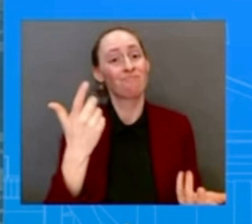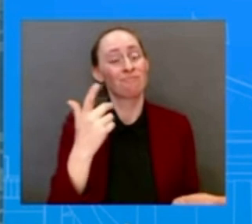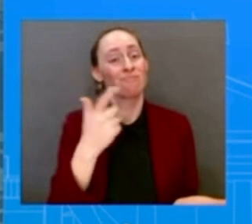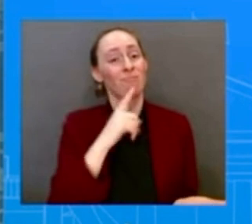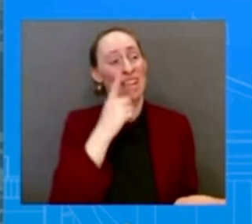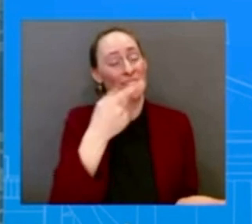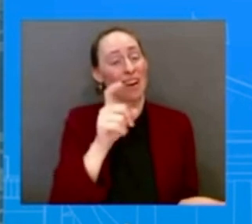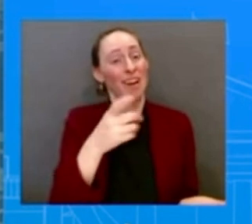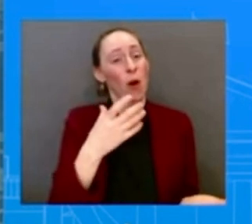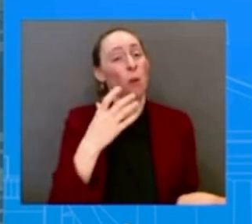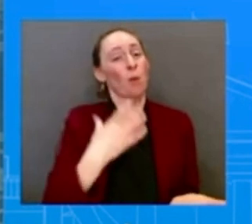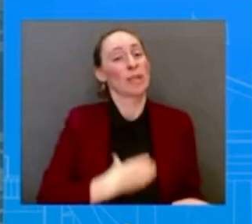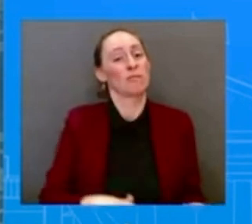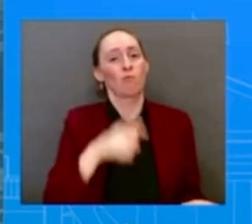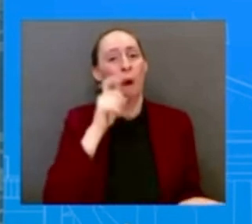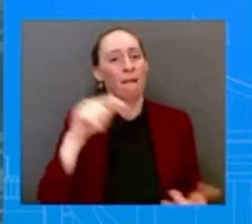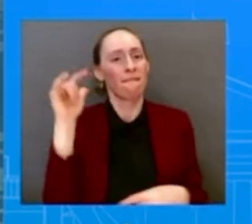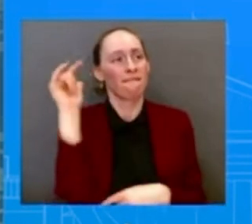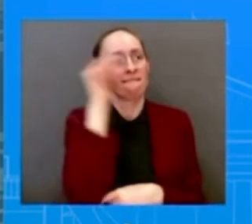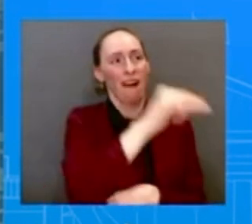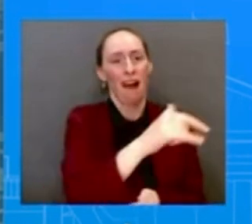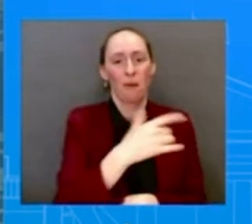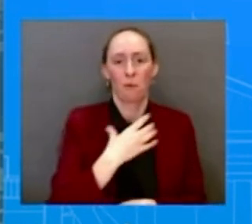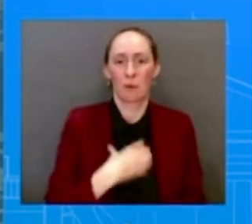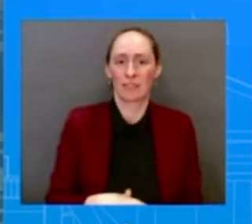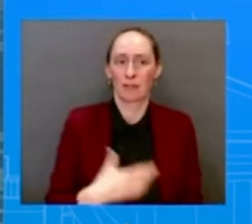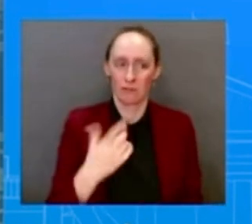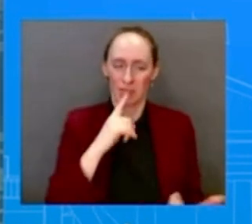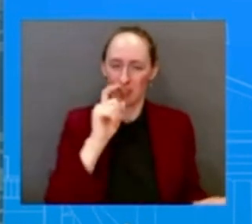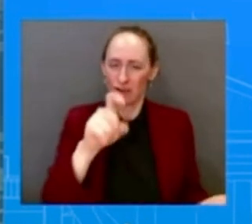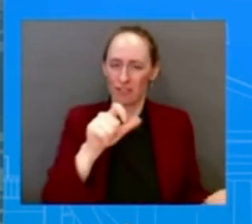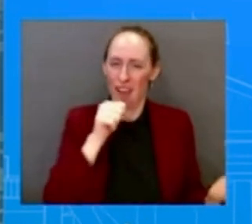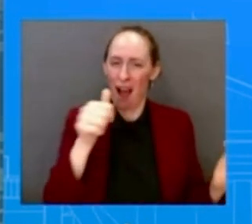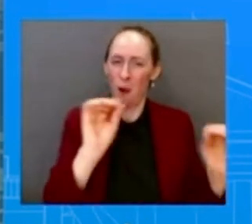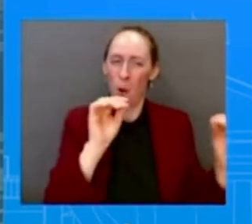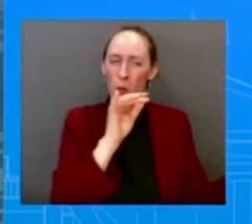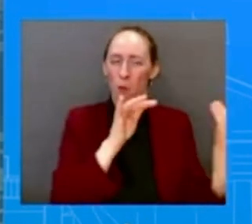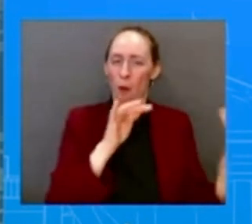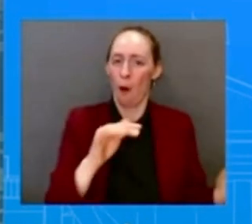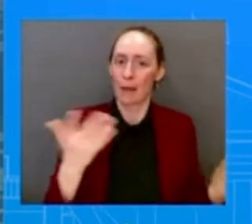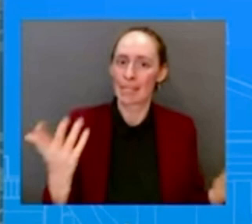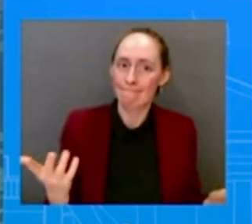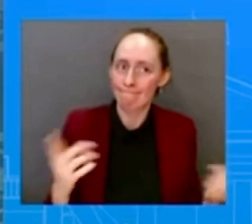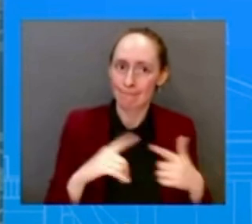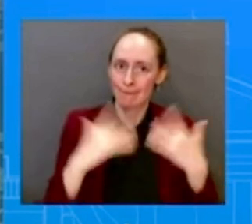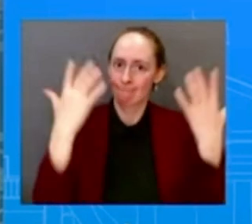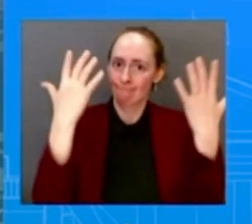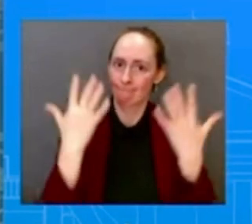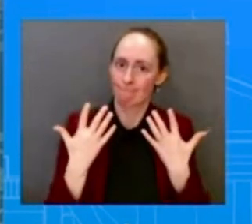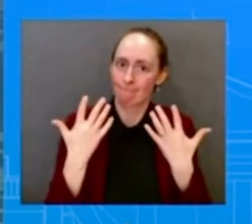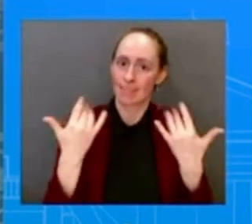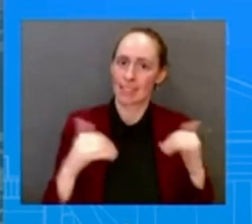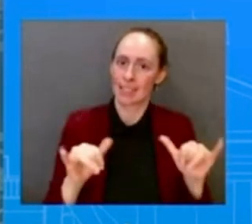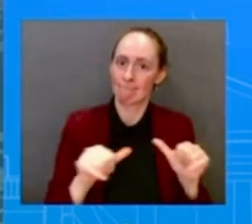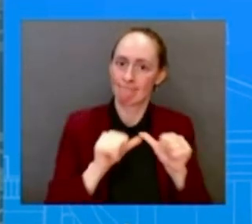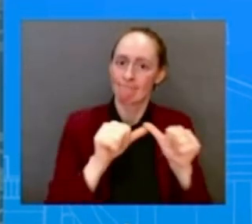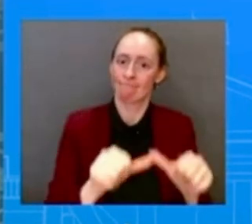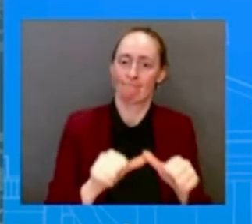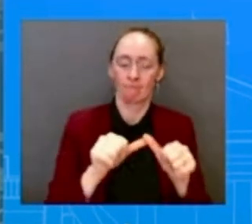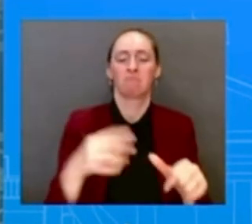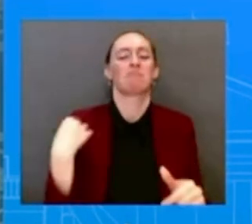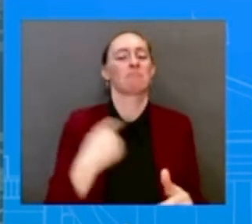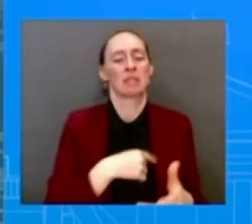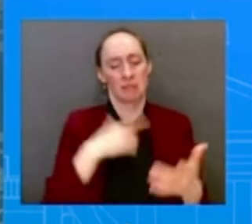that strong message, not only of United States resolve, but the international community resolve, and to make clear to the Ukrainian people, most